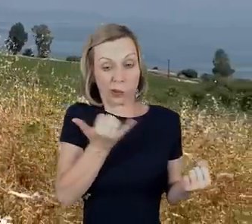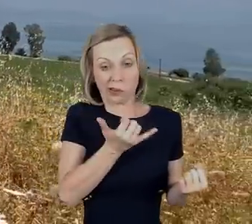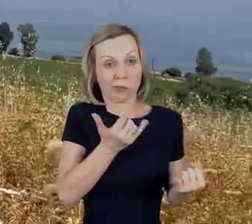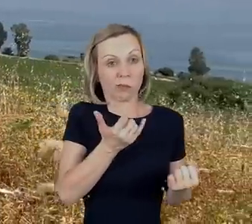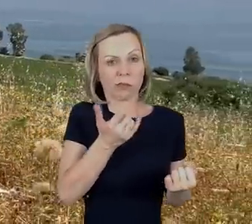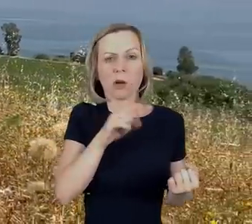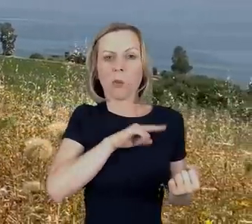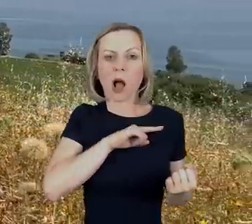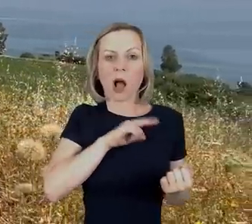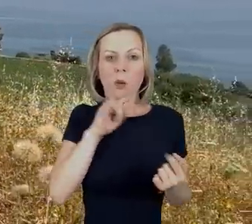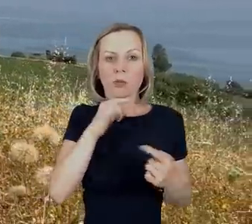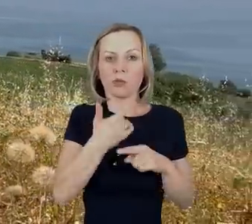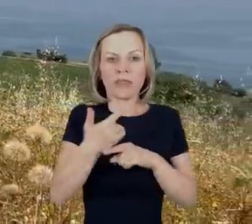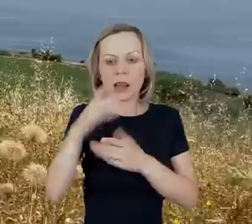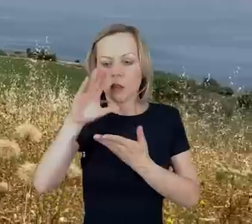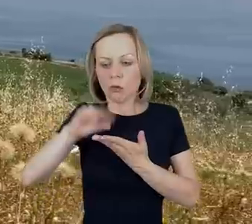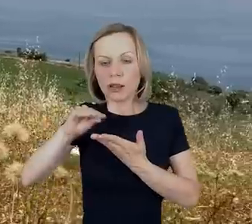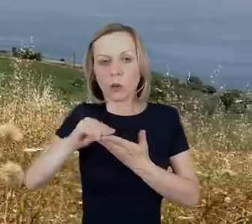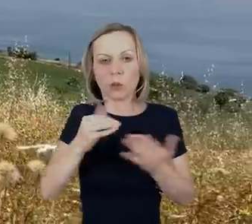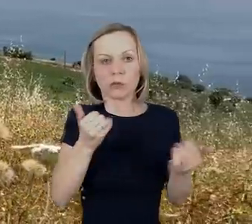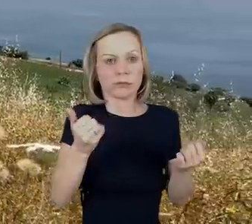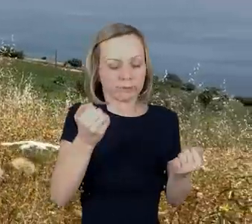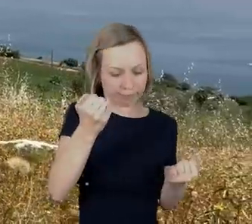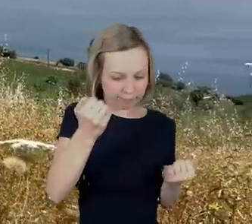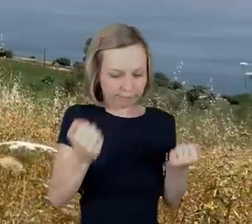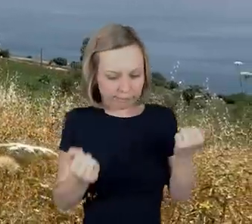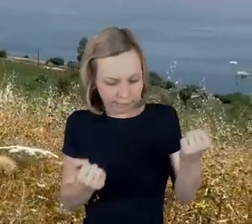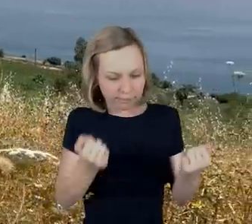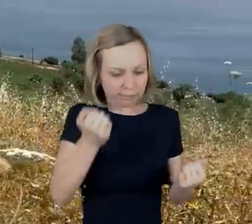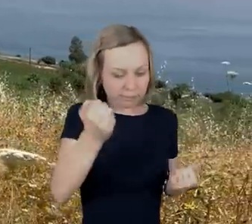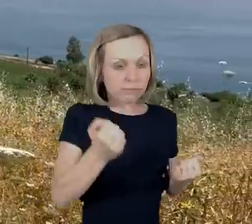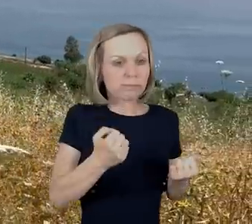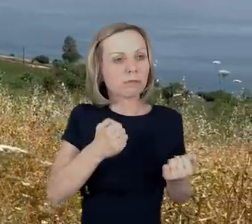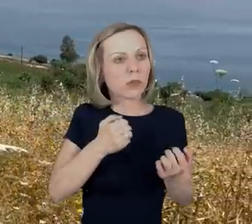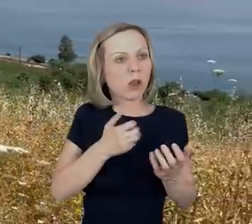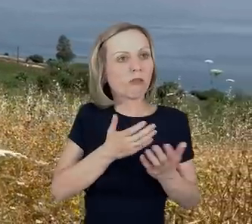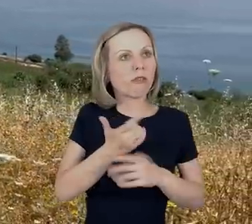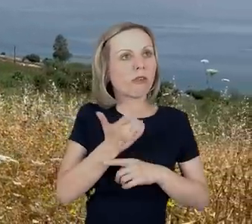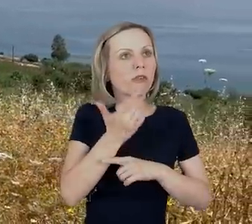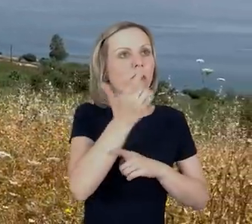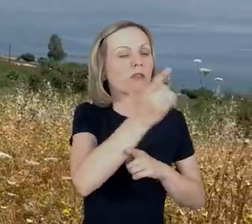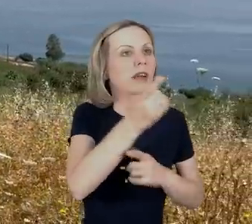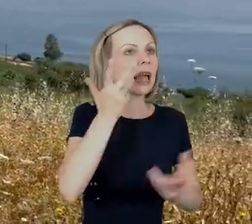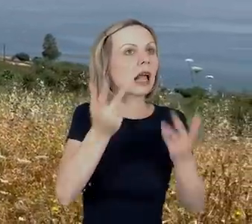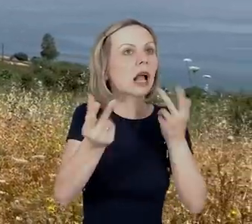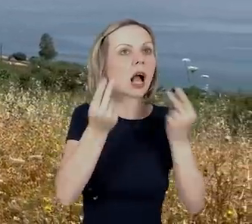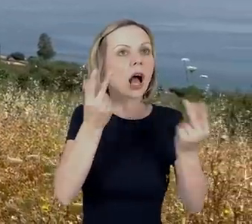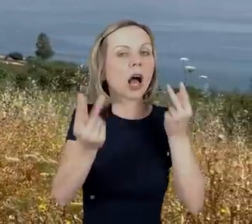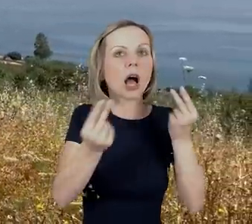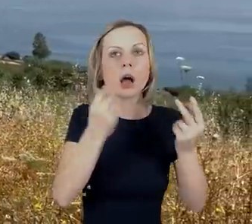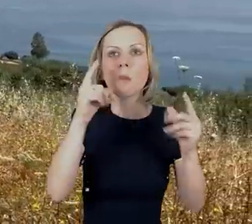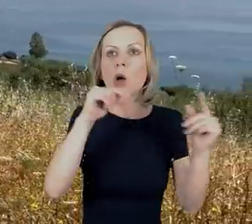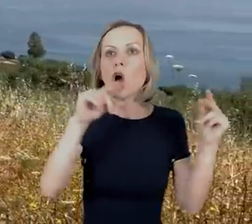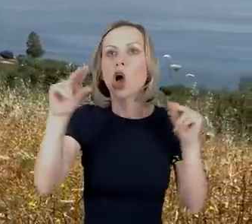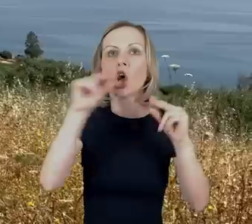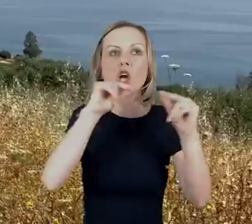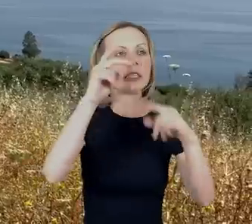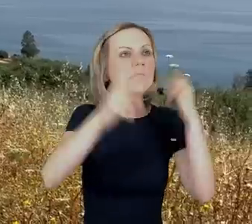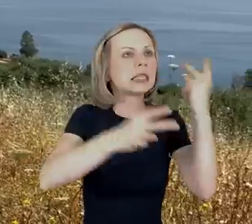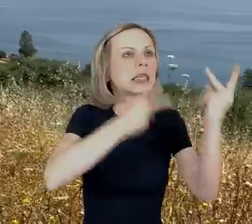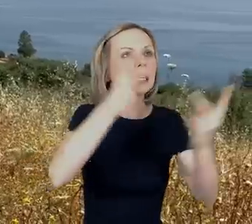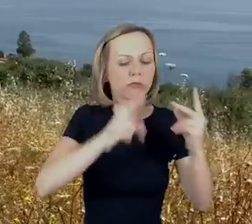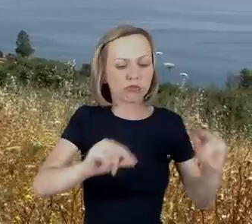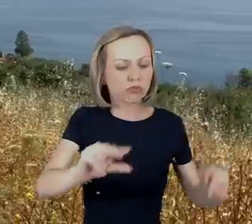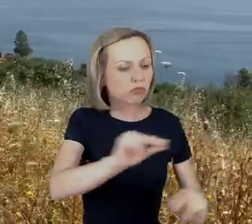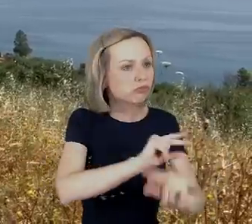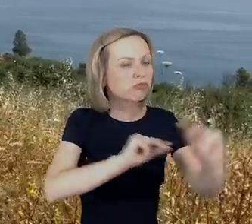I set off up into nature. I can hear the buzz of crickets and the singing of birds. I've brought no water with me and it's very